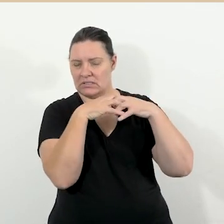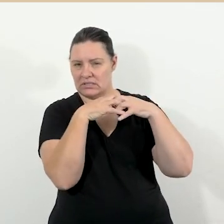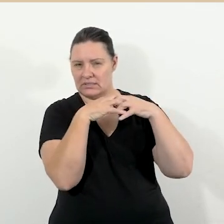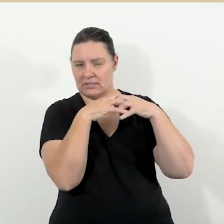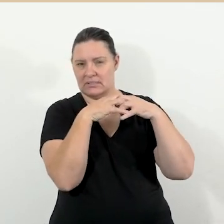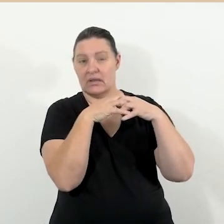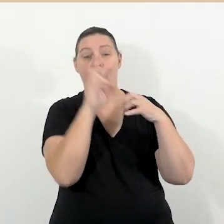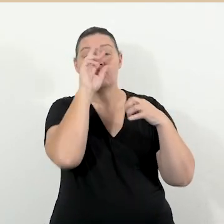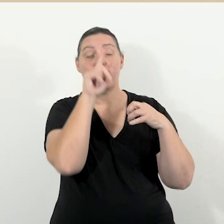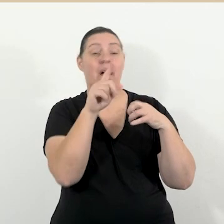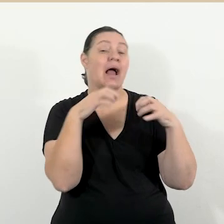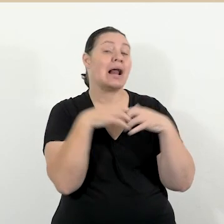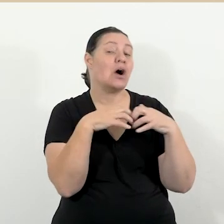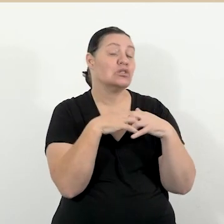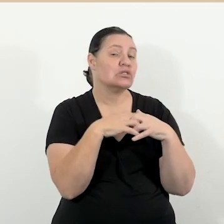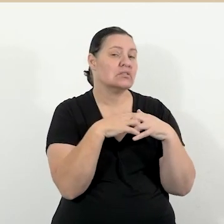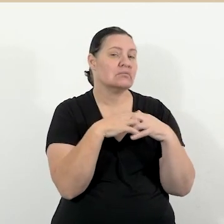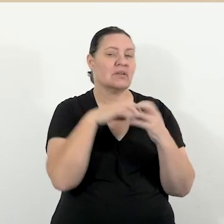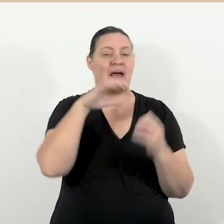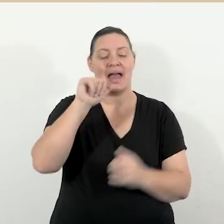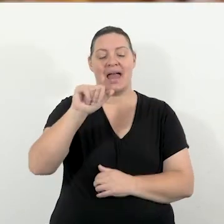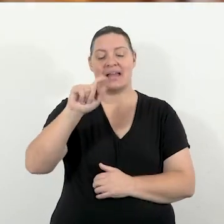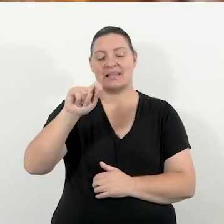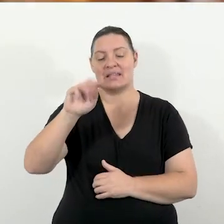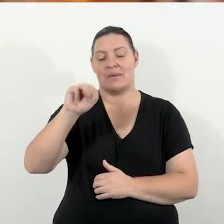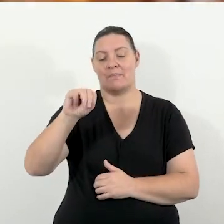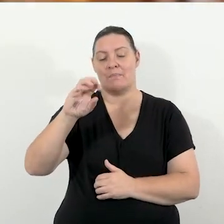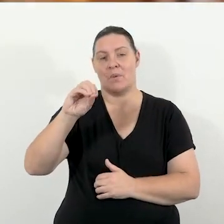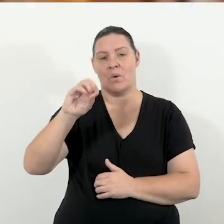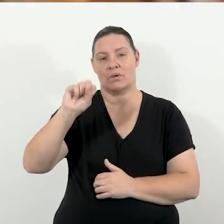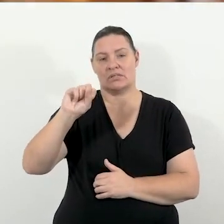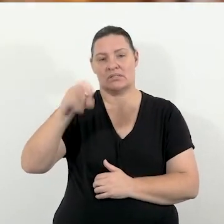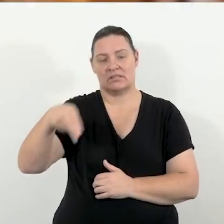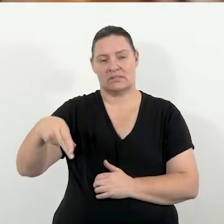the clouds. And remember that in the atmosphere, we said that we have